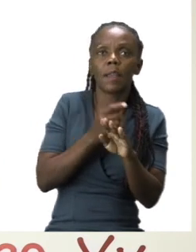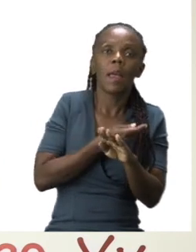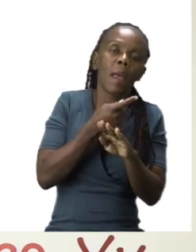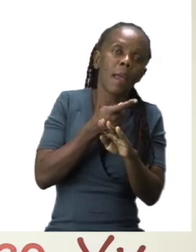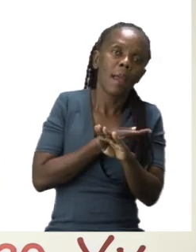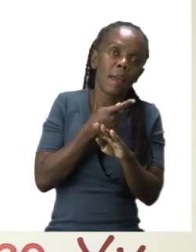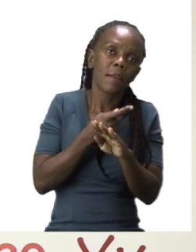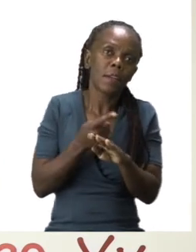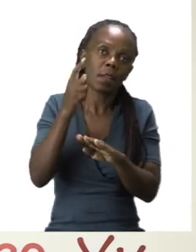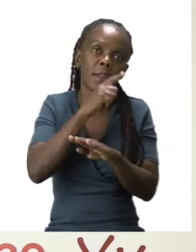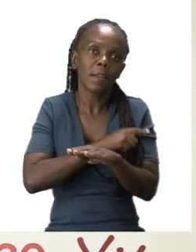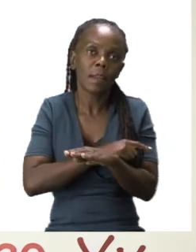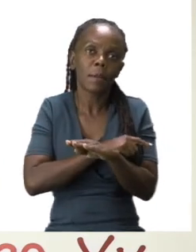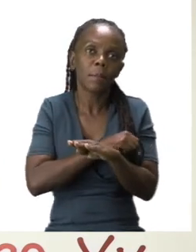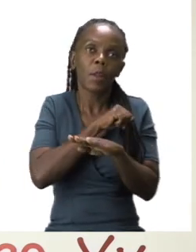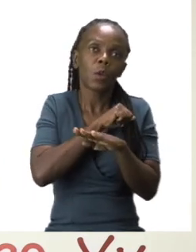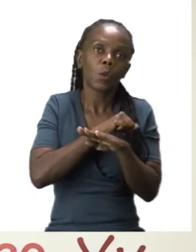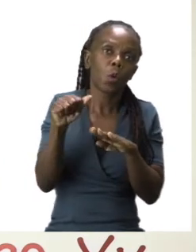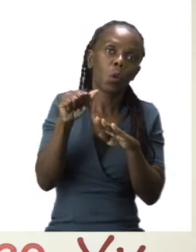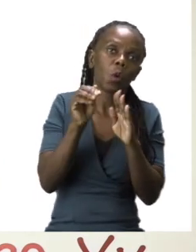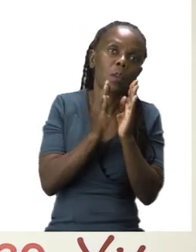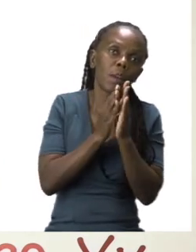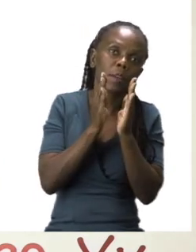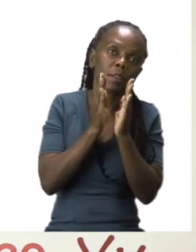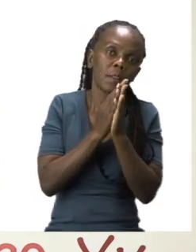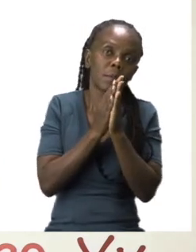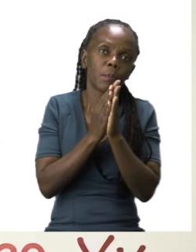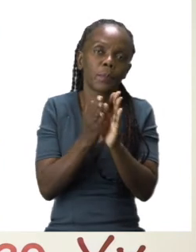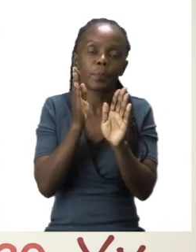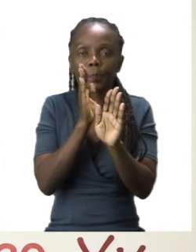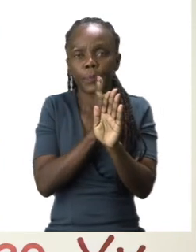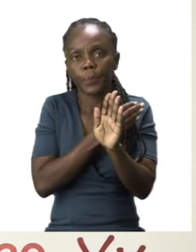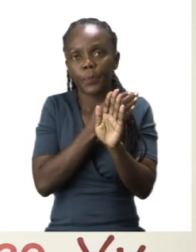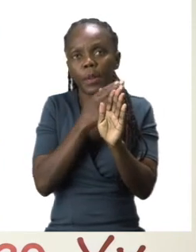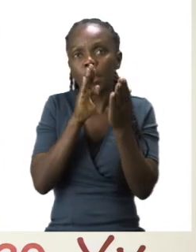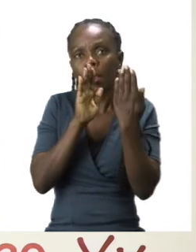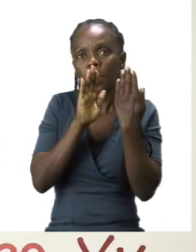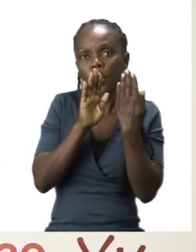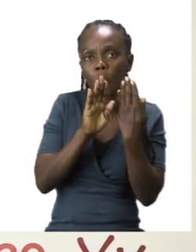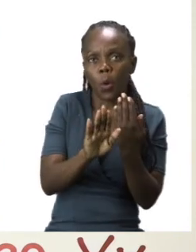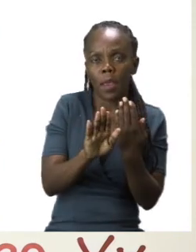Sanitize every day so the germs can stay